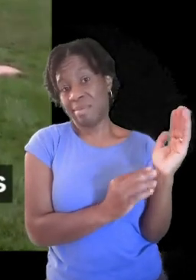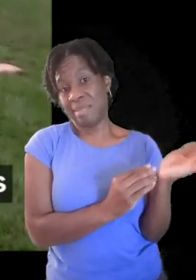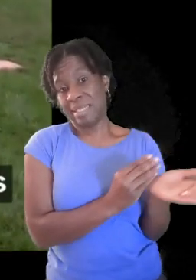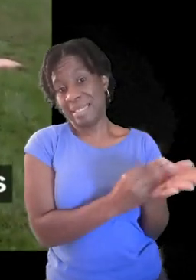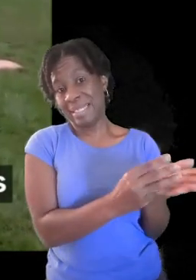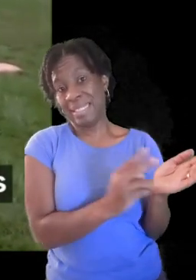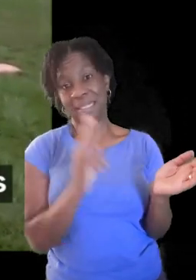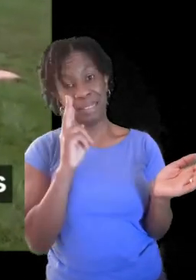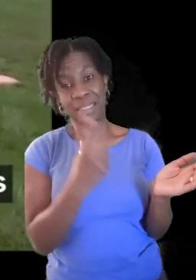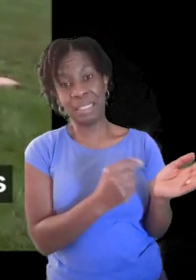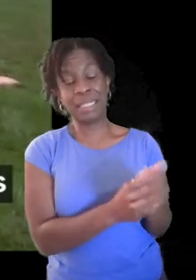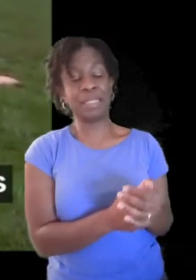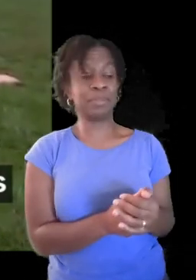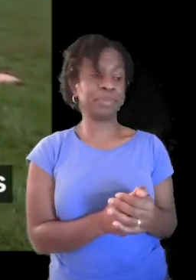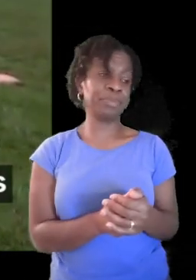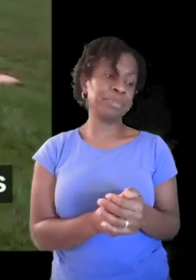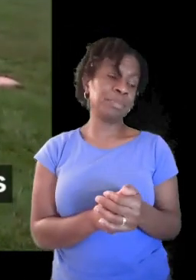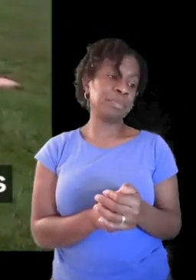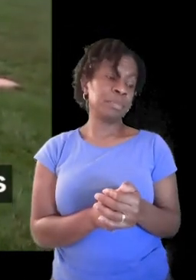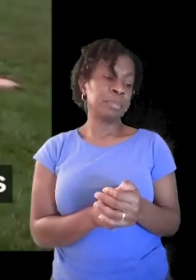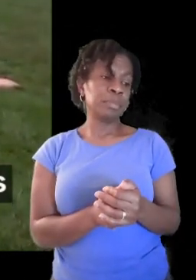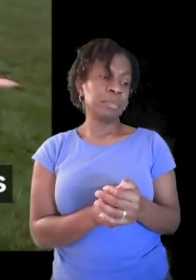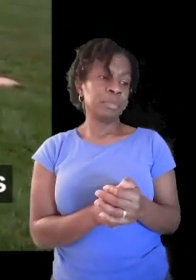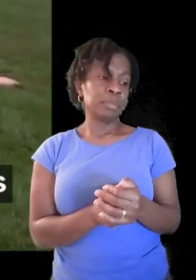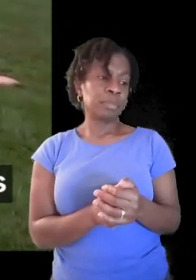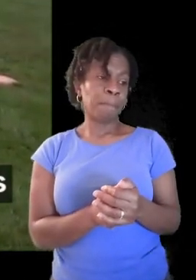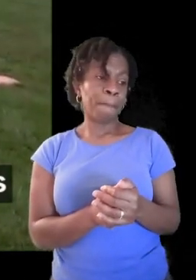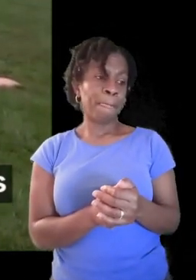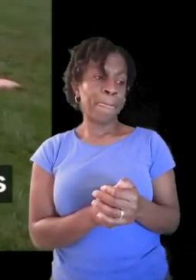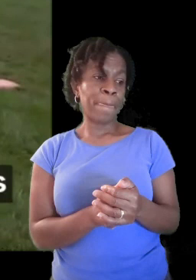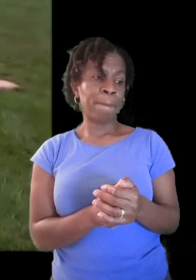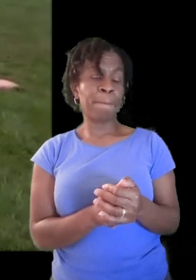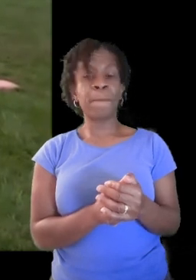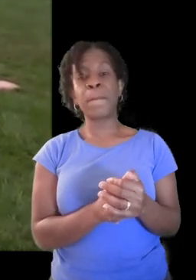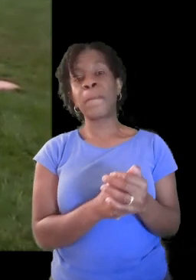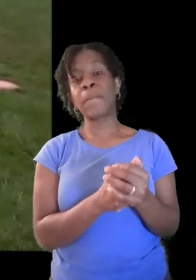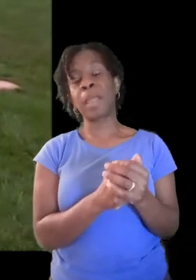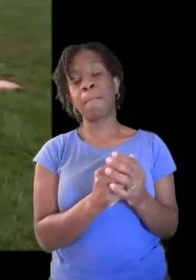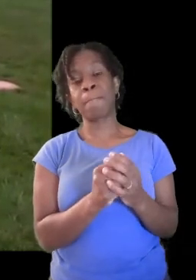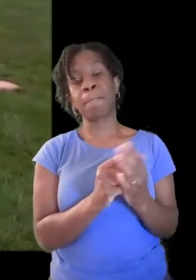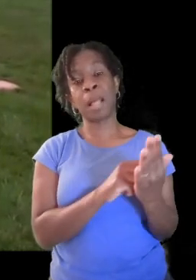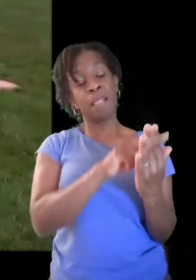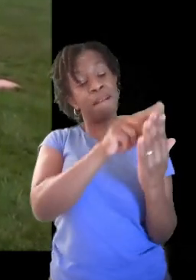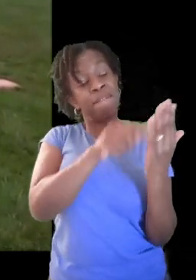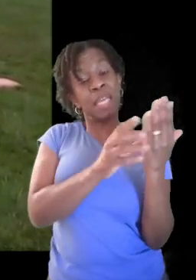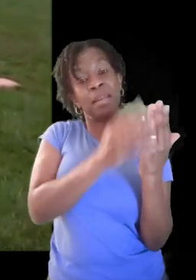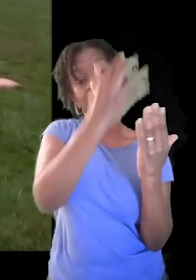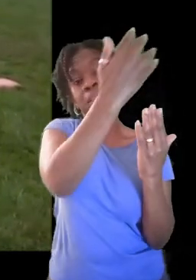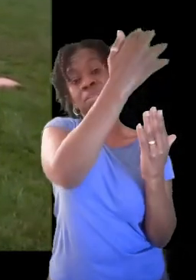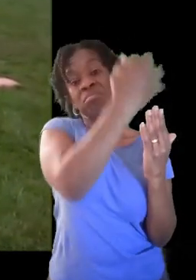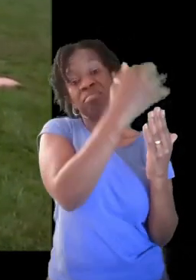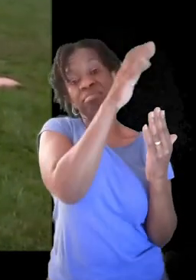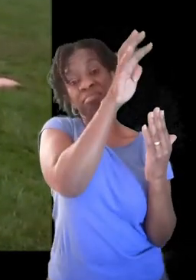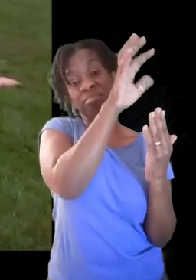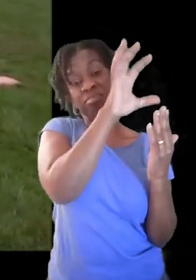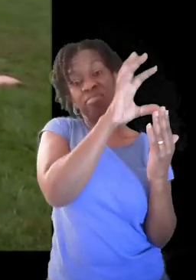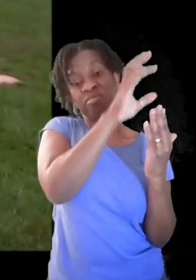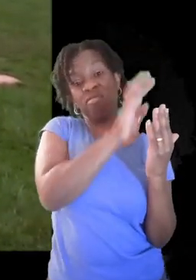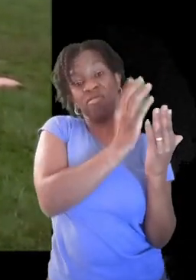this very roomy glove, but inside my fingers only go up to